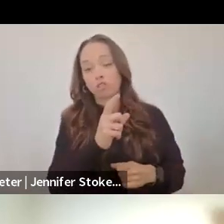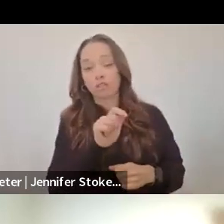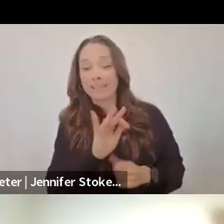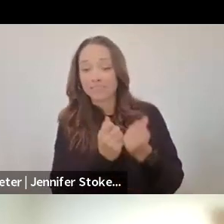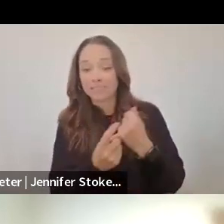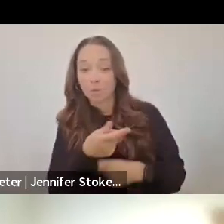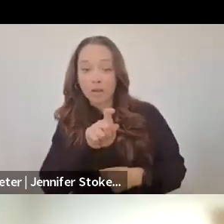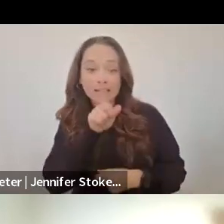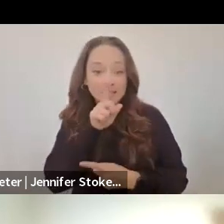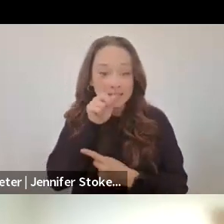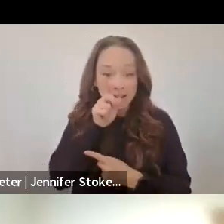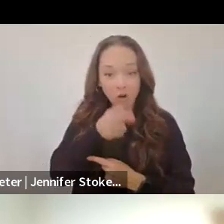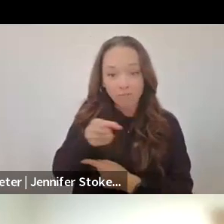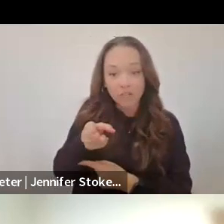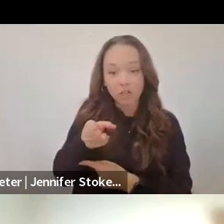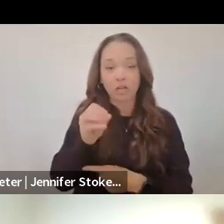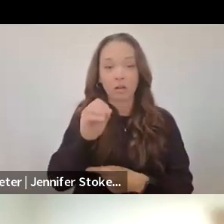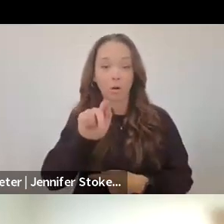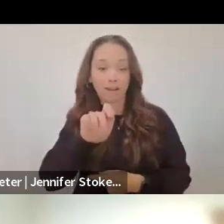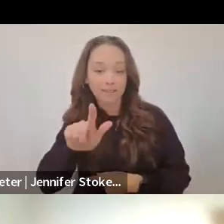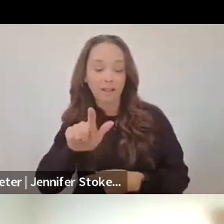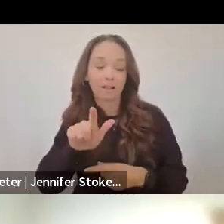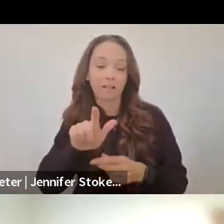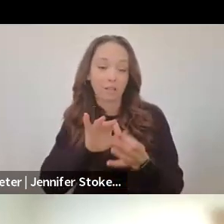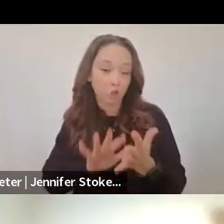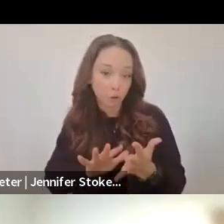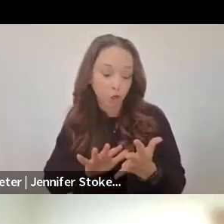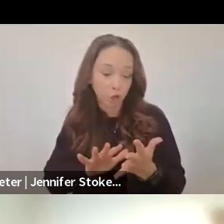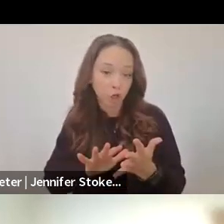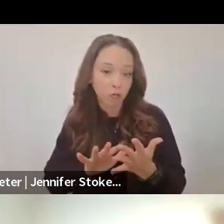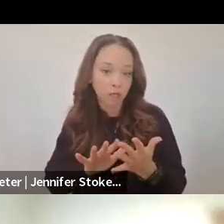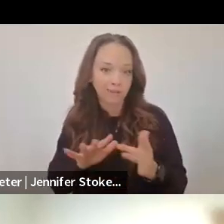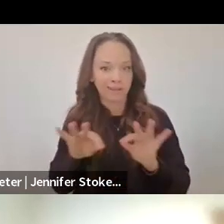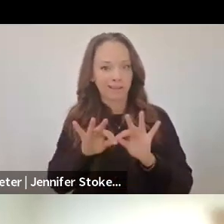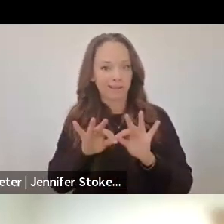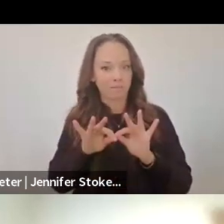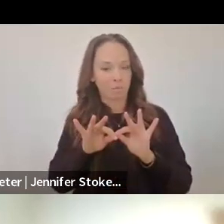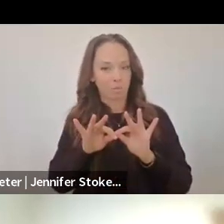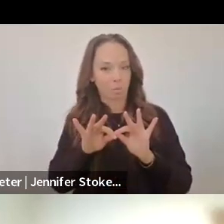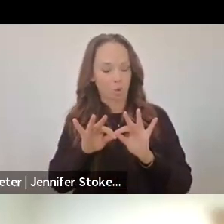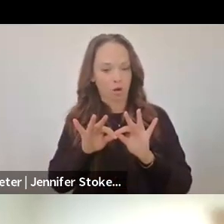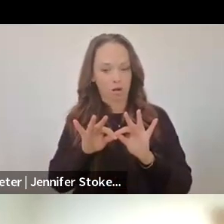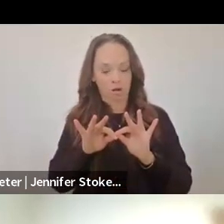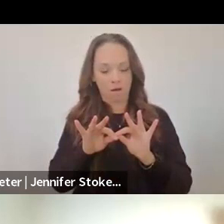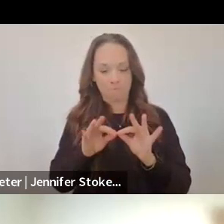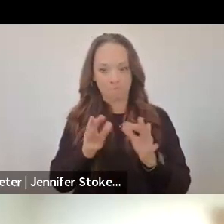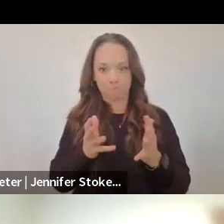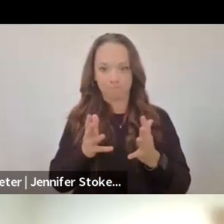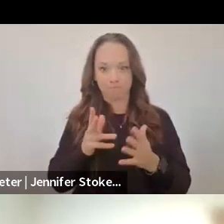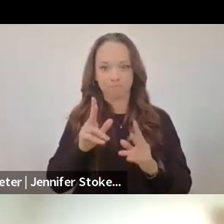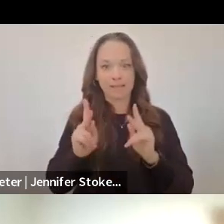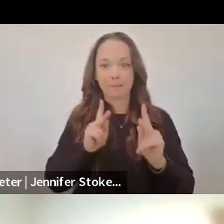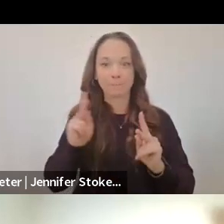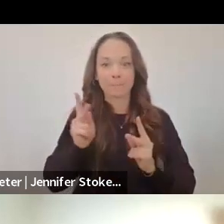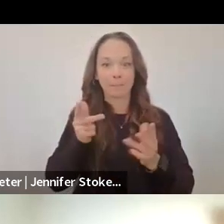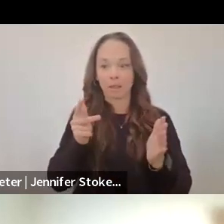looking for deaf and hard of hearing or an ASL interpreter, that, you know, people in the parking garage may